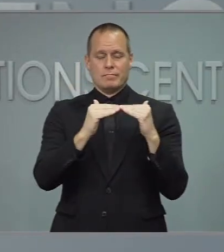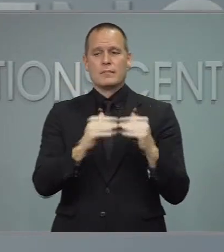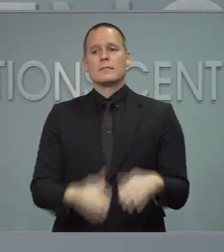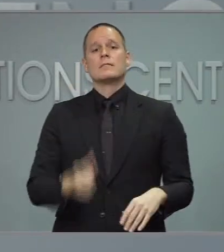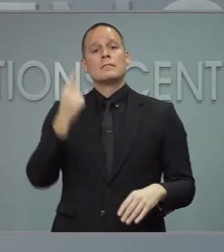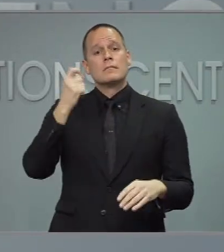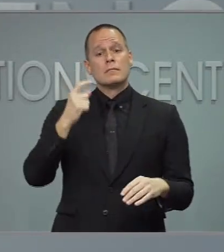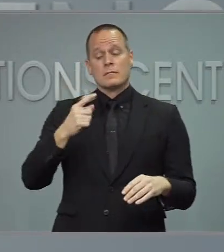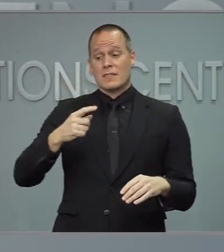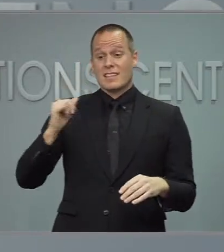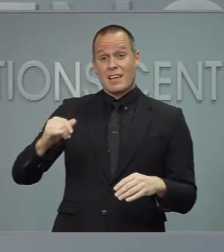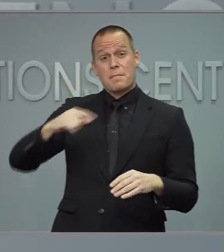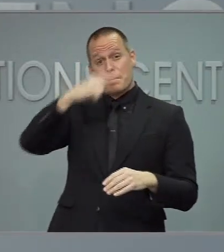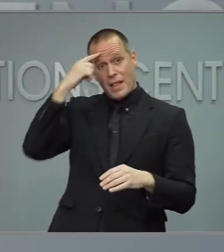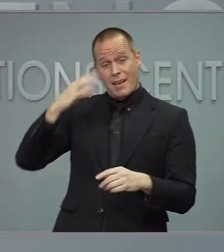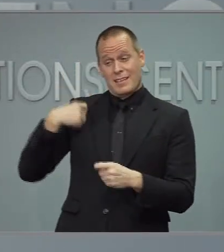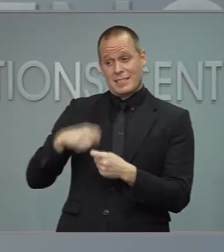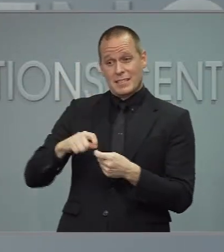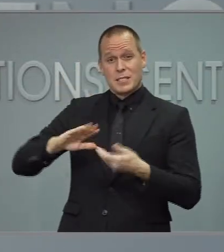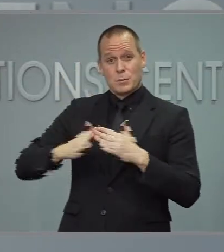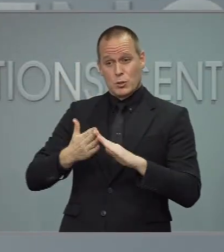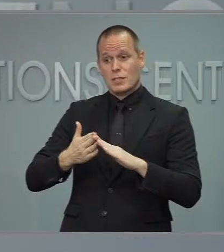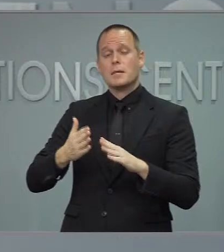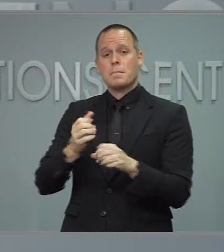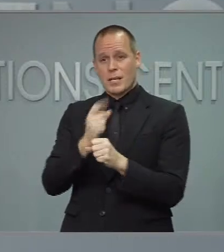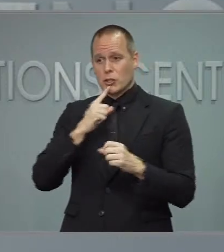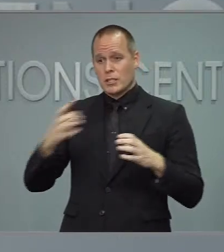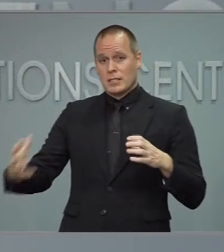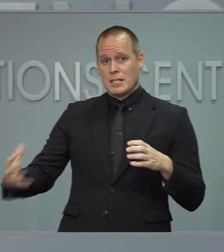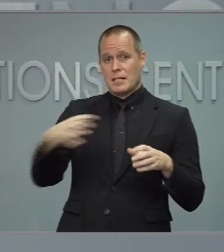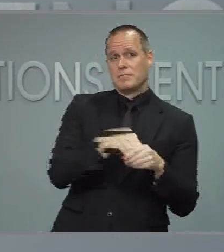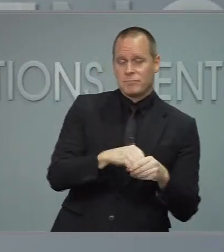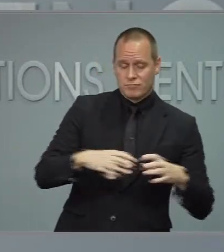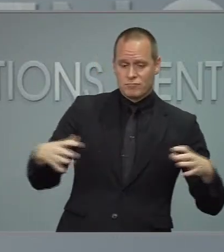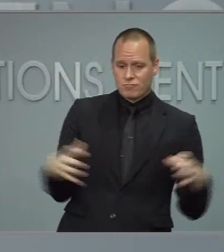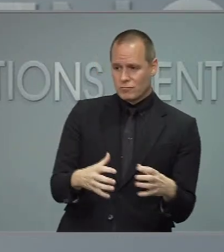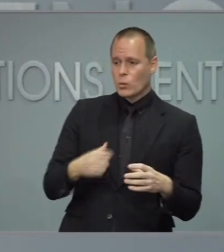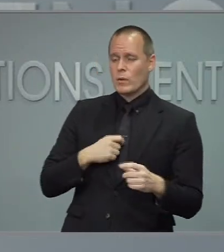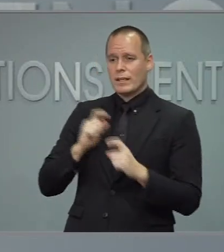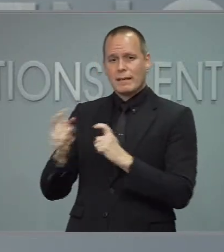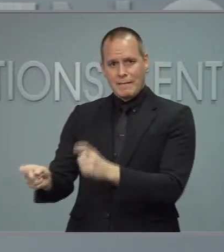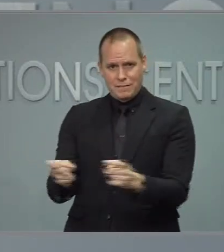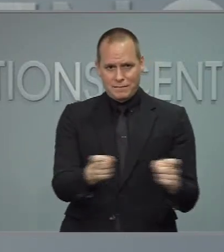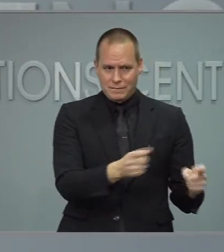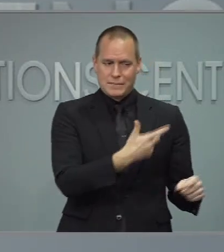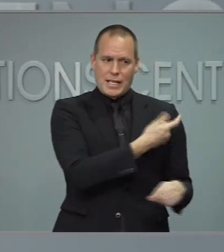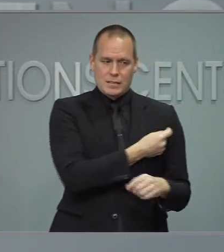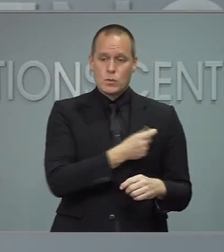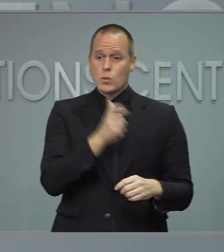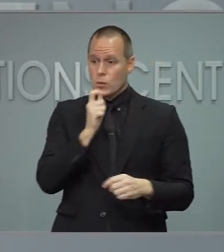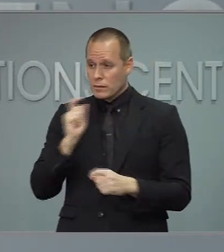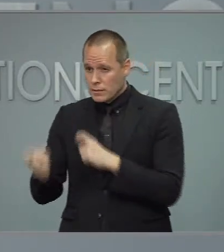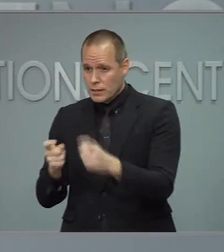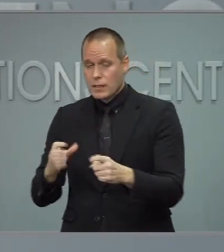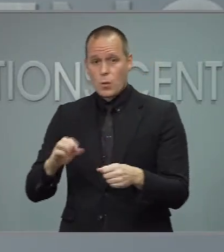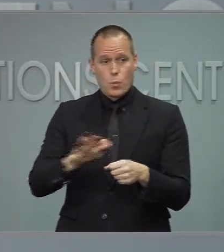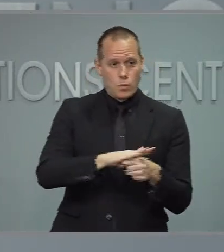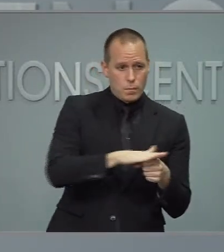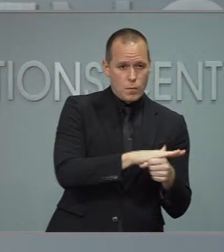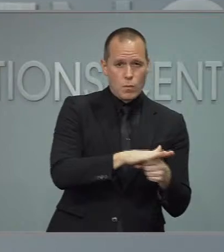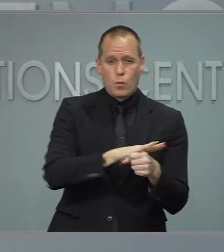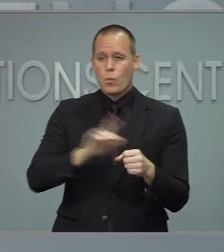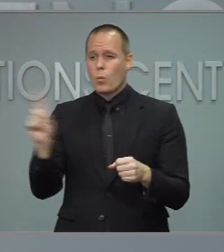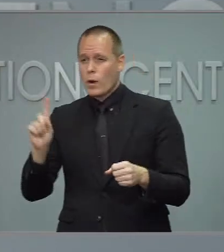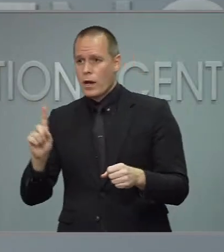populations can easily access a COVID-19 vaccine. That includes how we allocate the vaccines, who we allocate vaccines to,